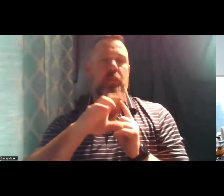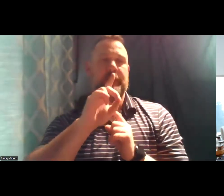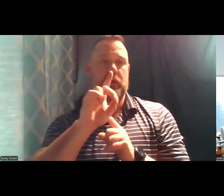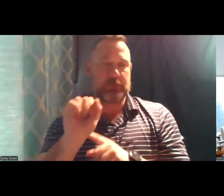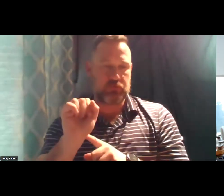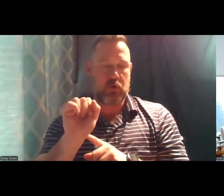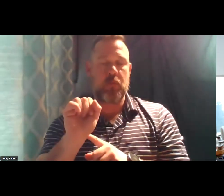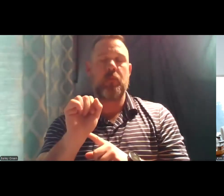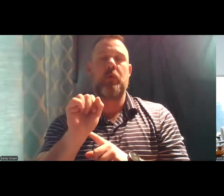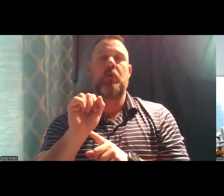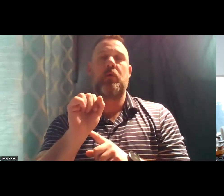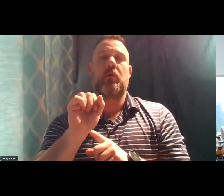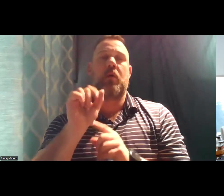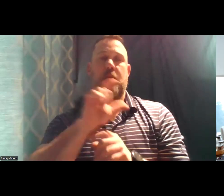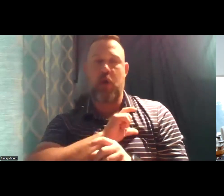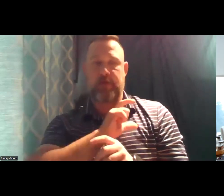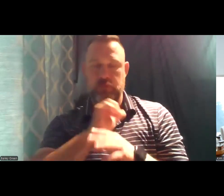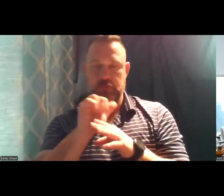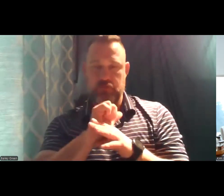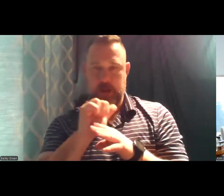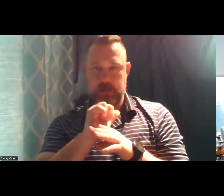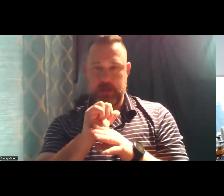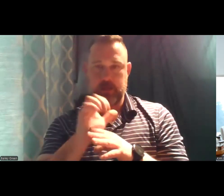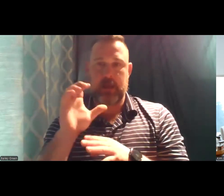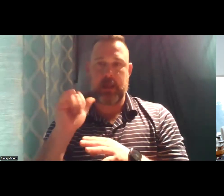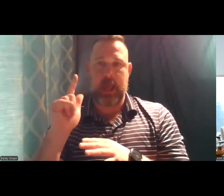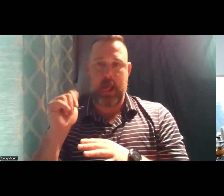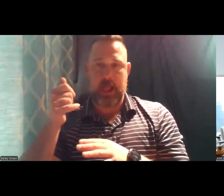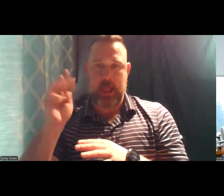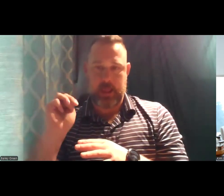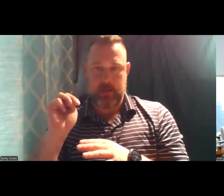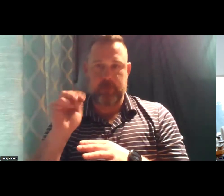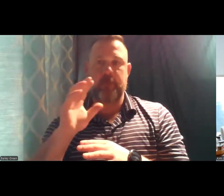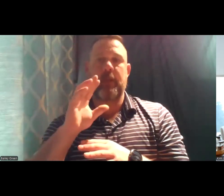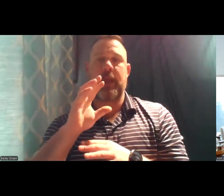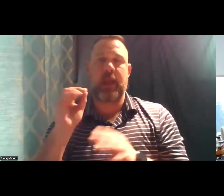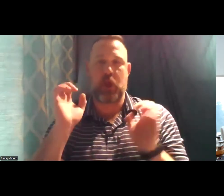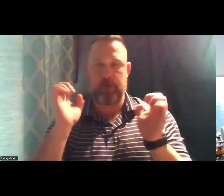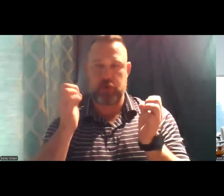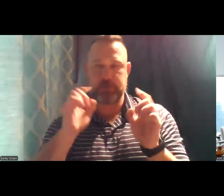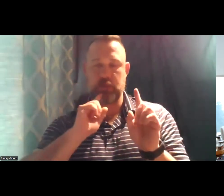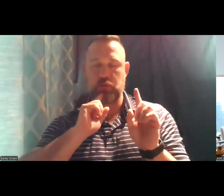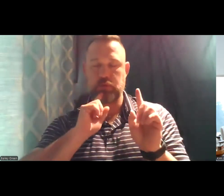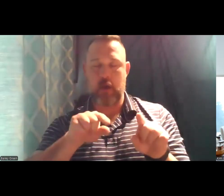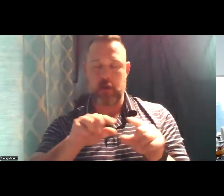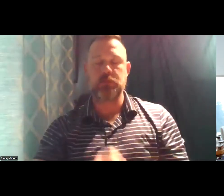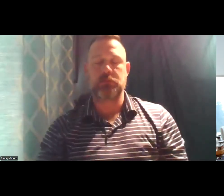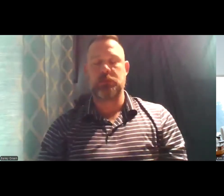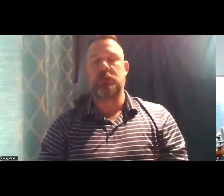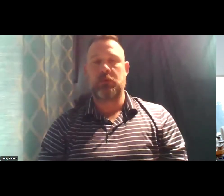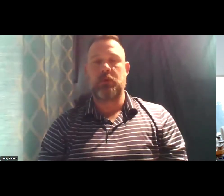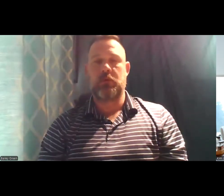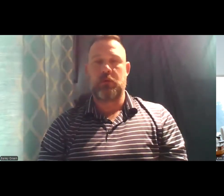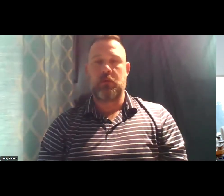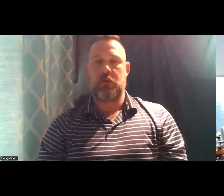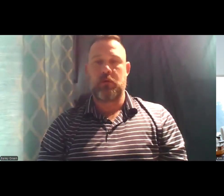syndrome, law enforcement training, CalAIM, and disaster planning and emergency response in recent years. While